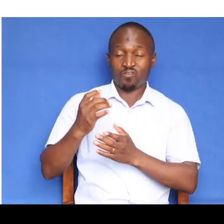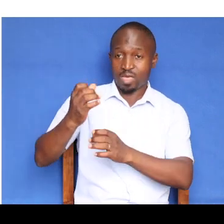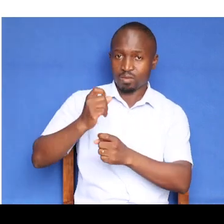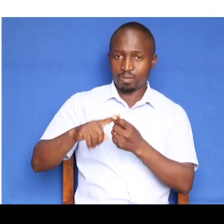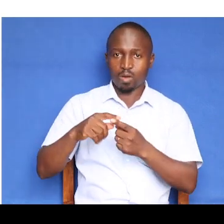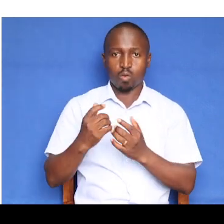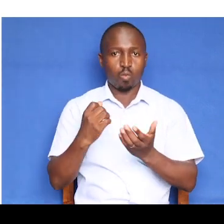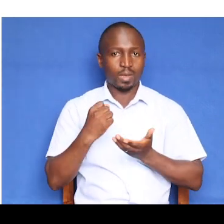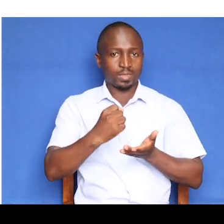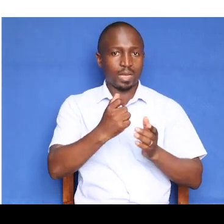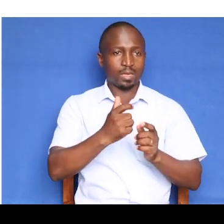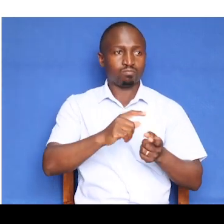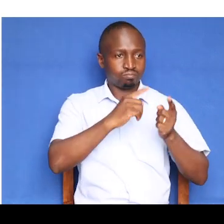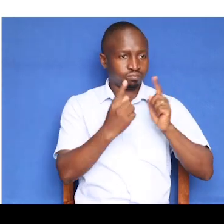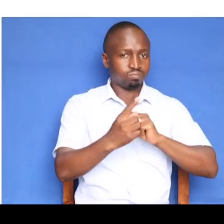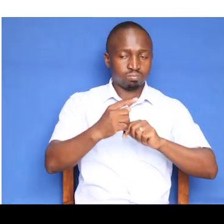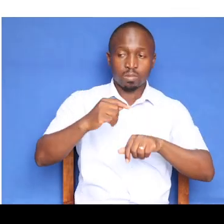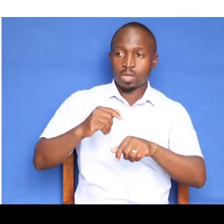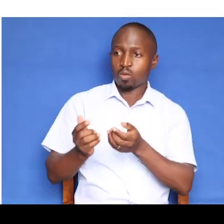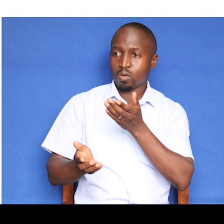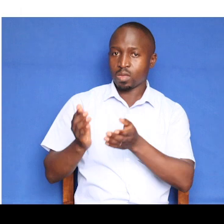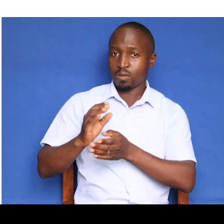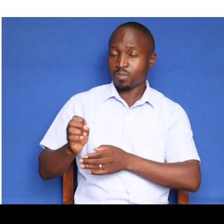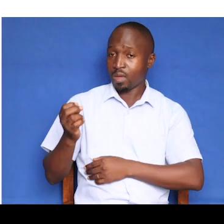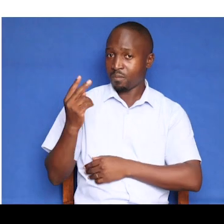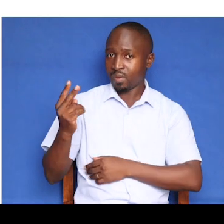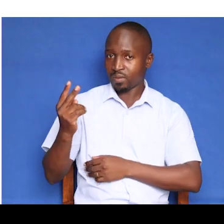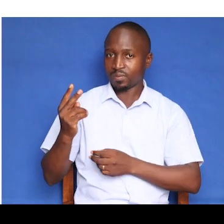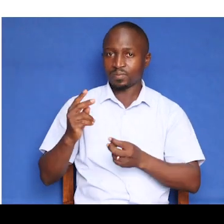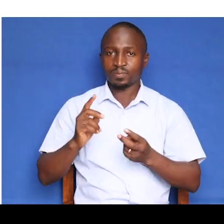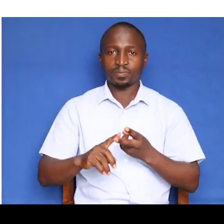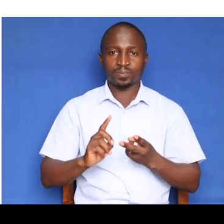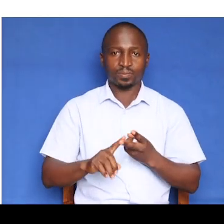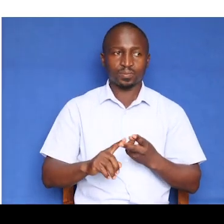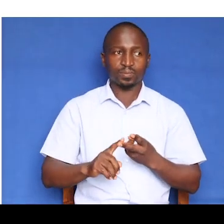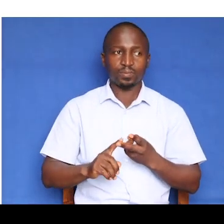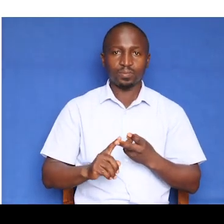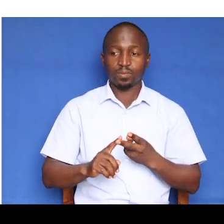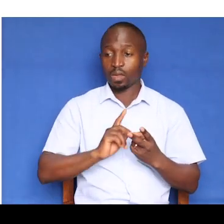by 200 units? If investment increases by